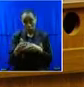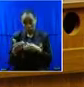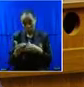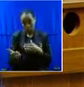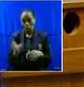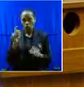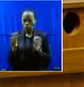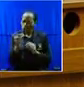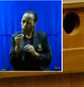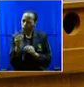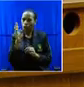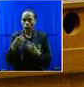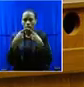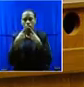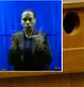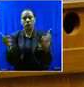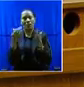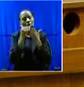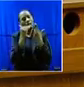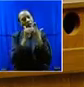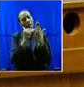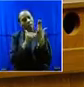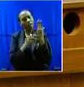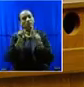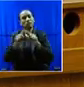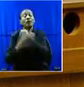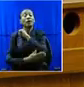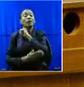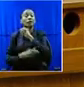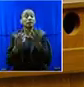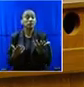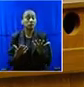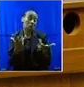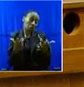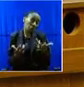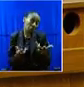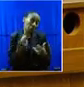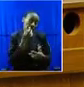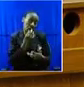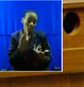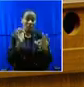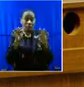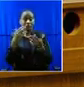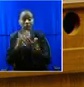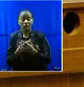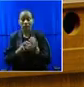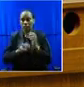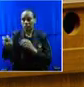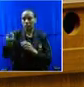publishing an expanded list of countries from where resumption of international travel will be